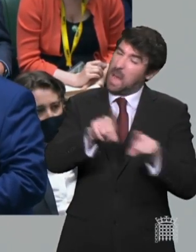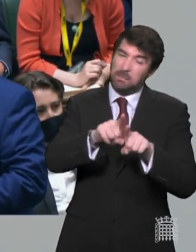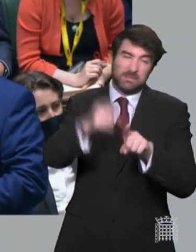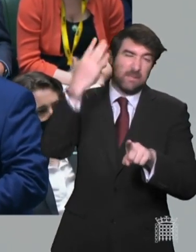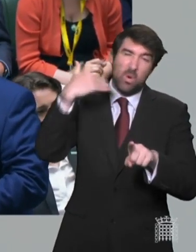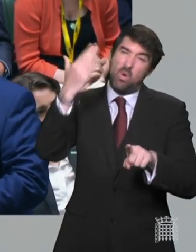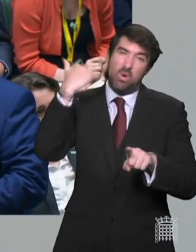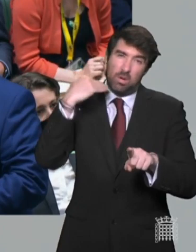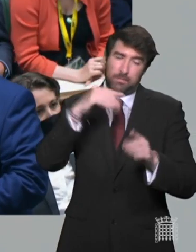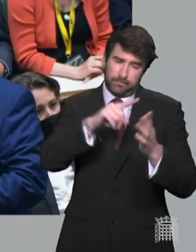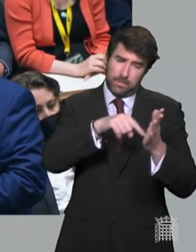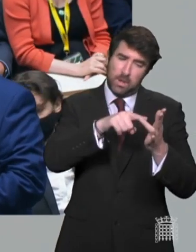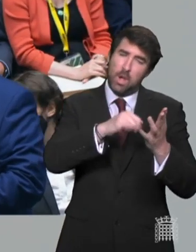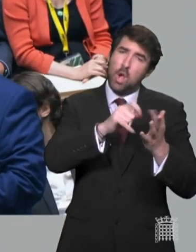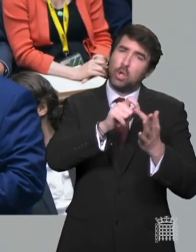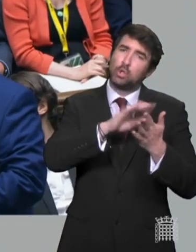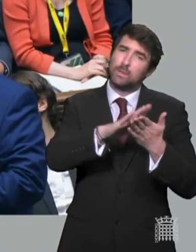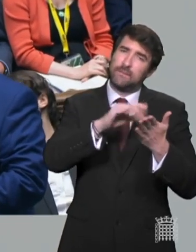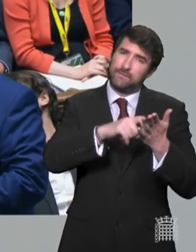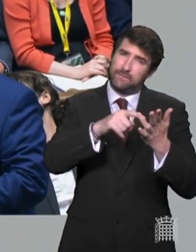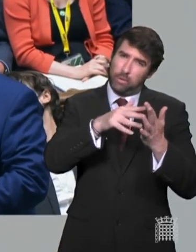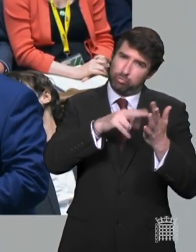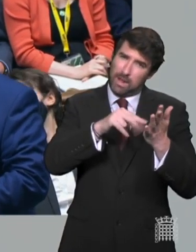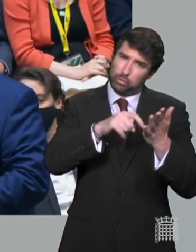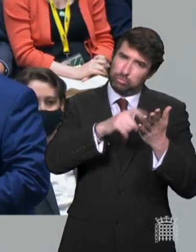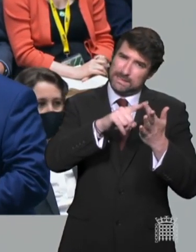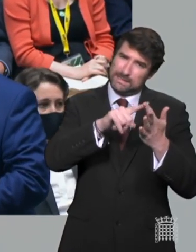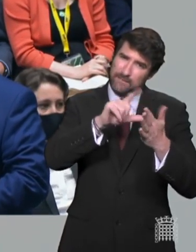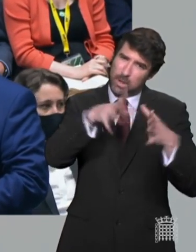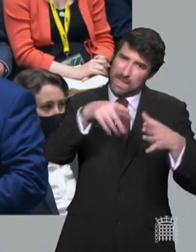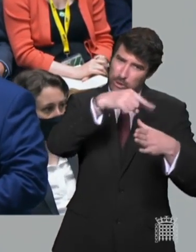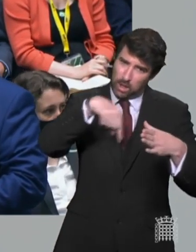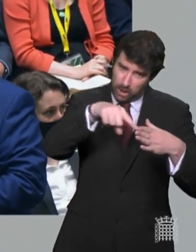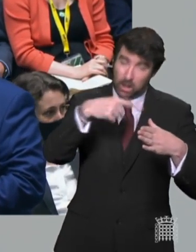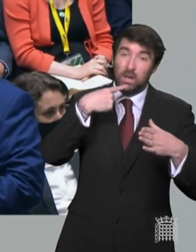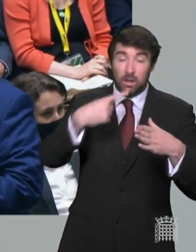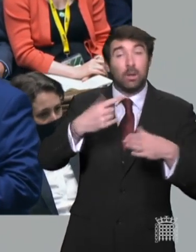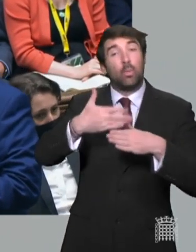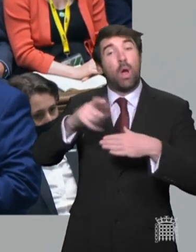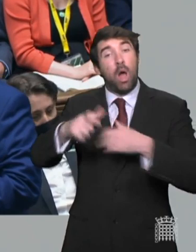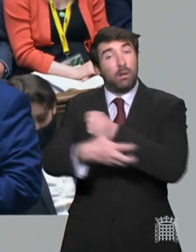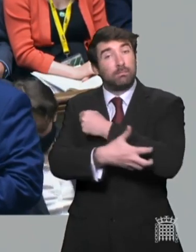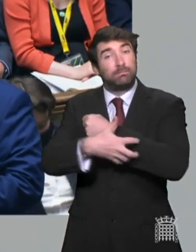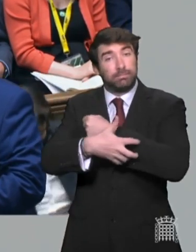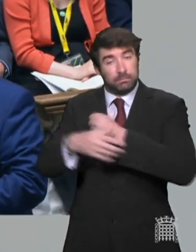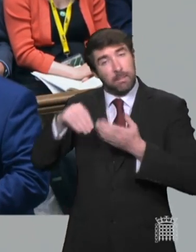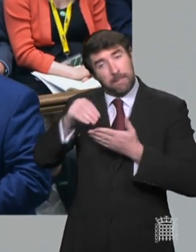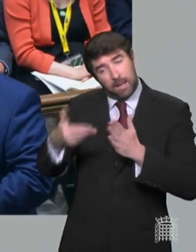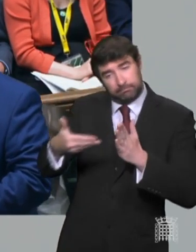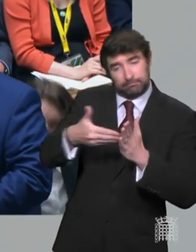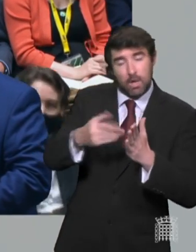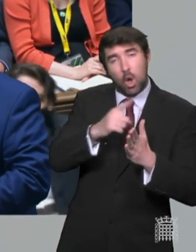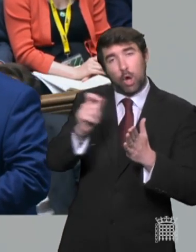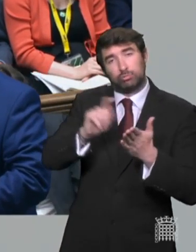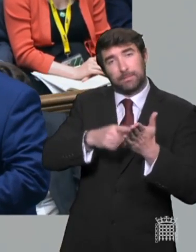that around 2 million families on low incomes will now pay an average of an extra £100 a year because of the